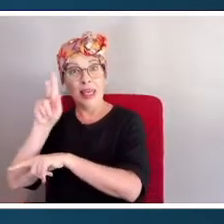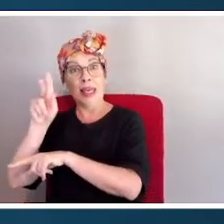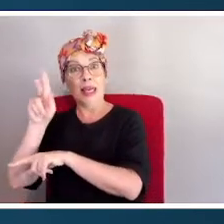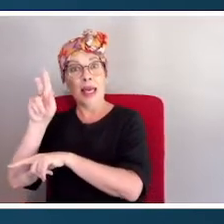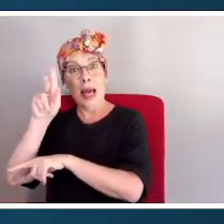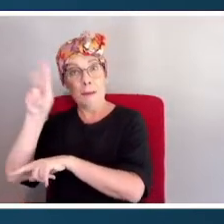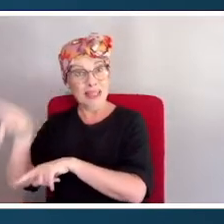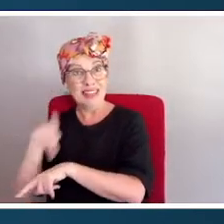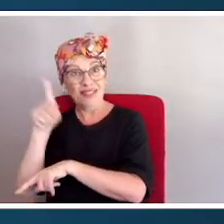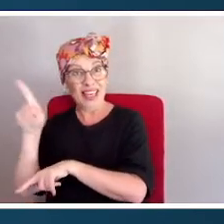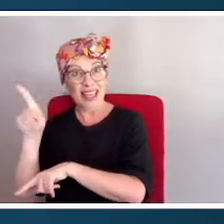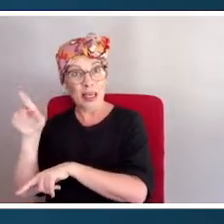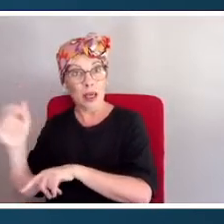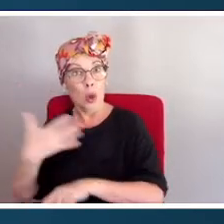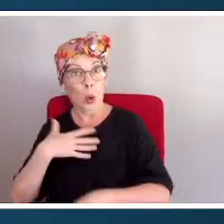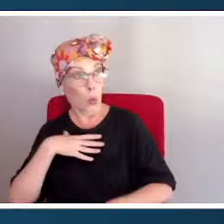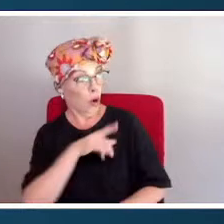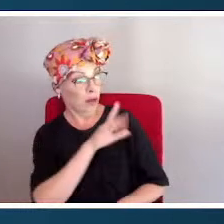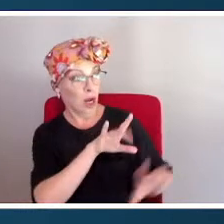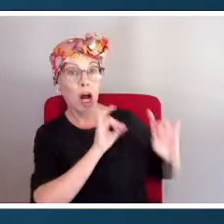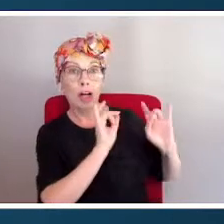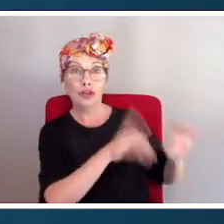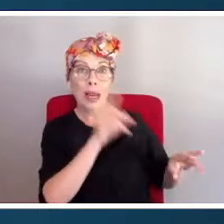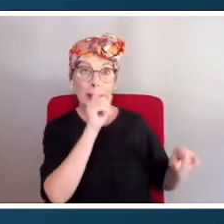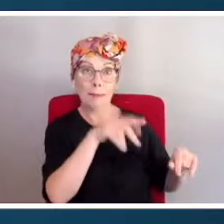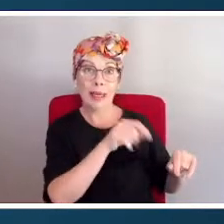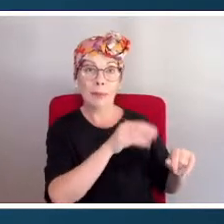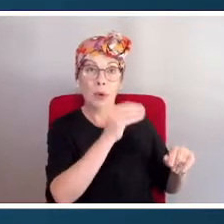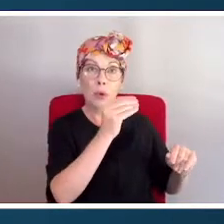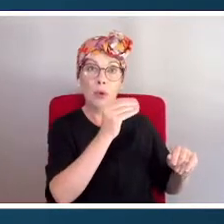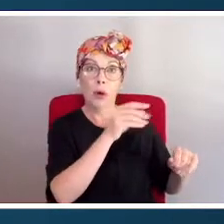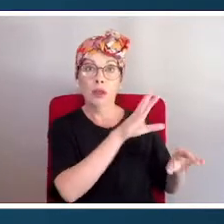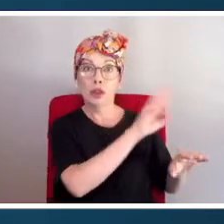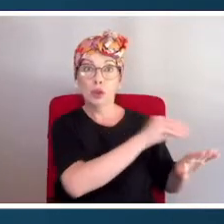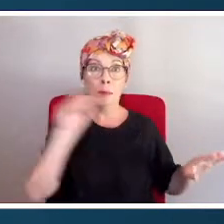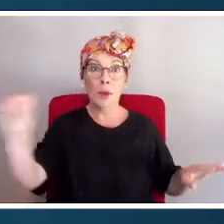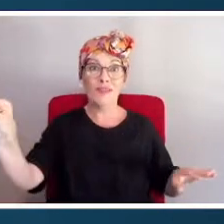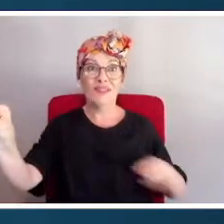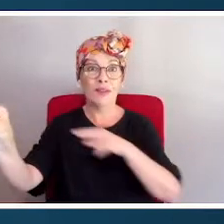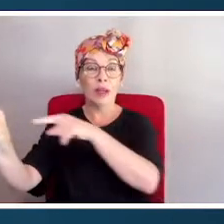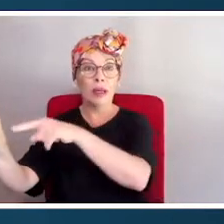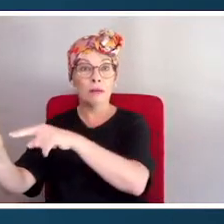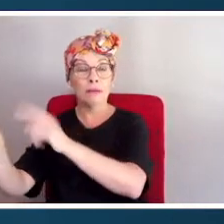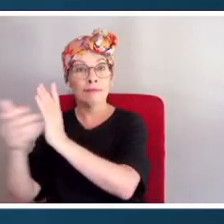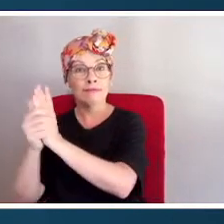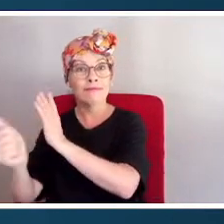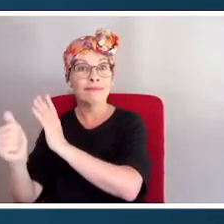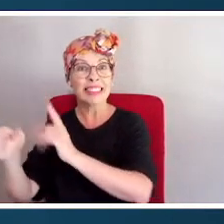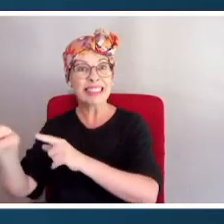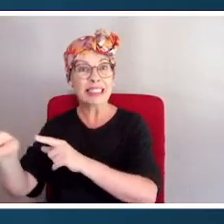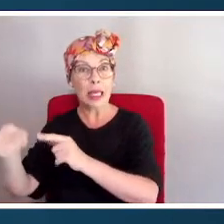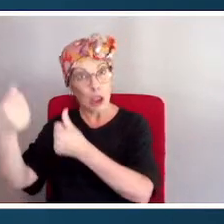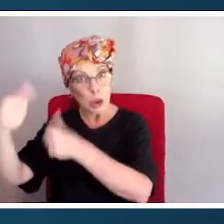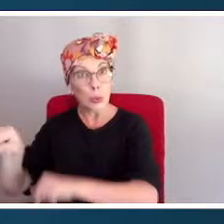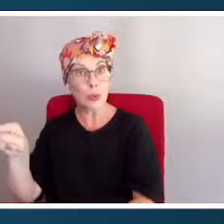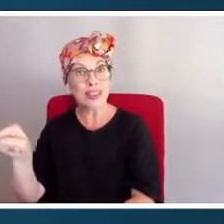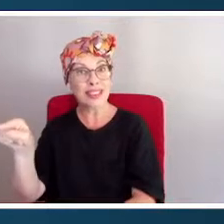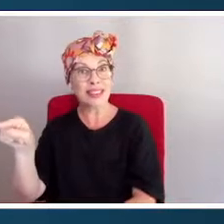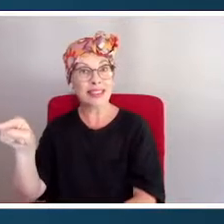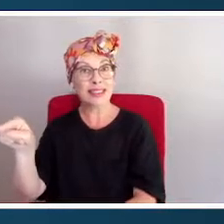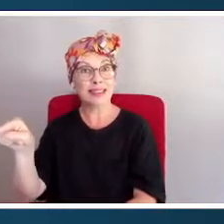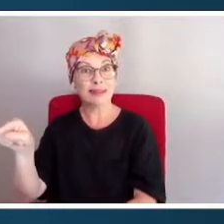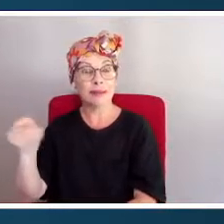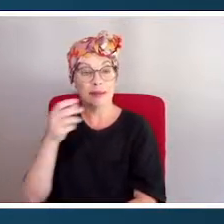those who are living here. And when I talk to the diaspora, you can see that a lot of them have developed